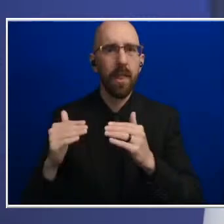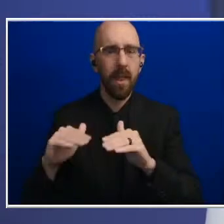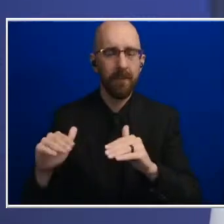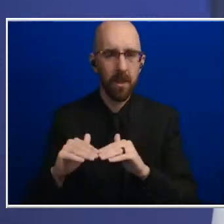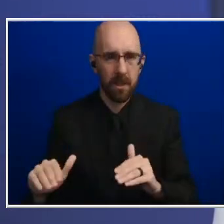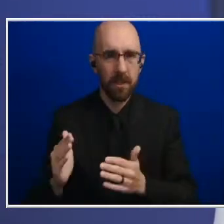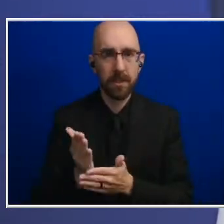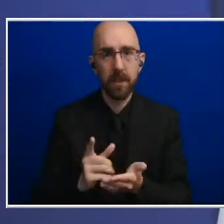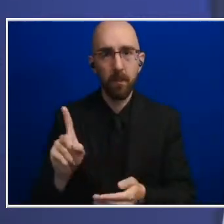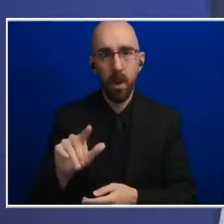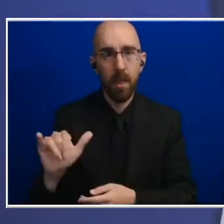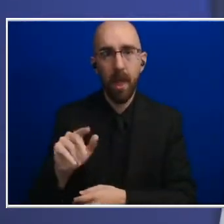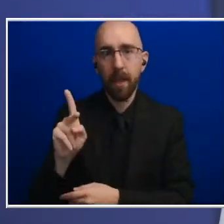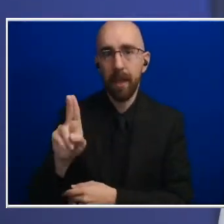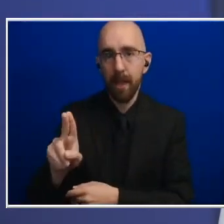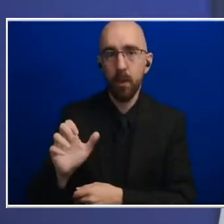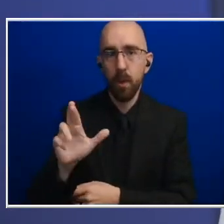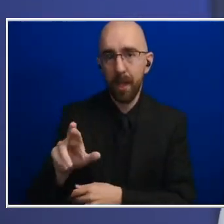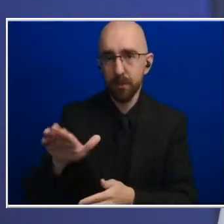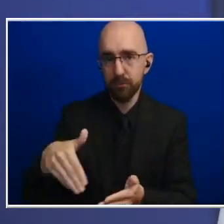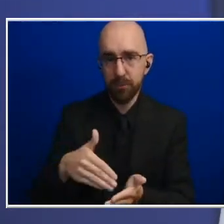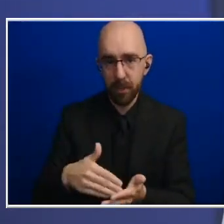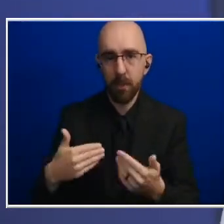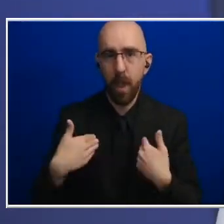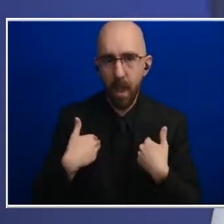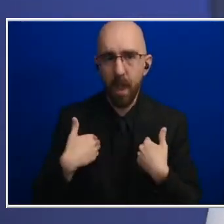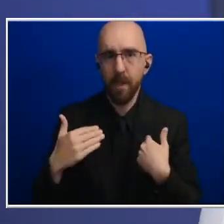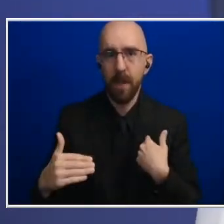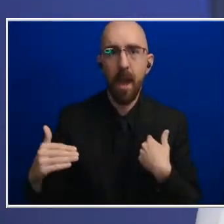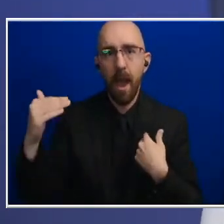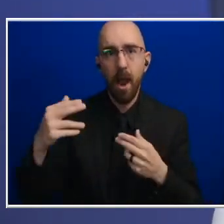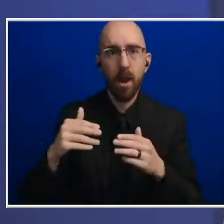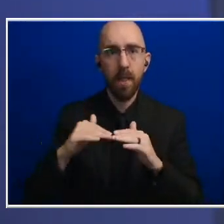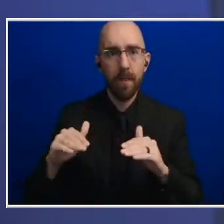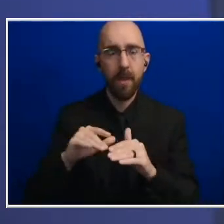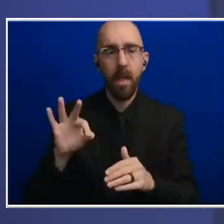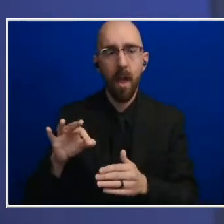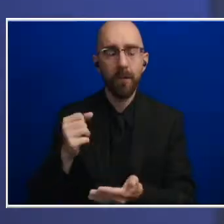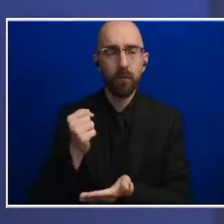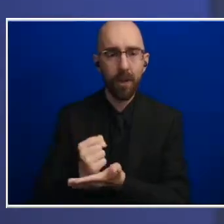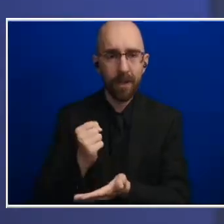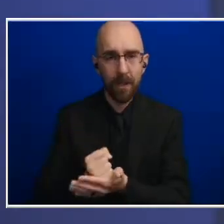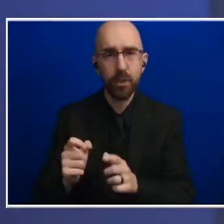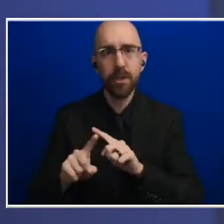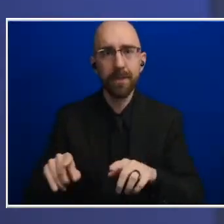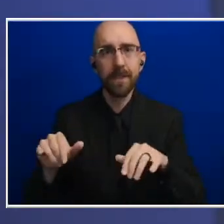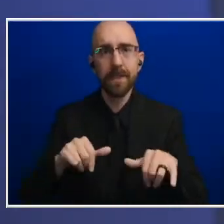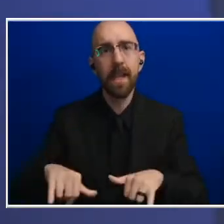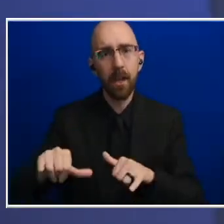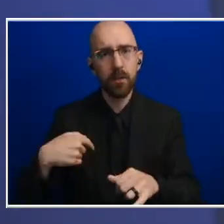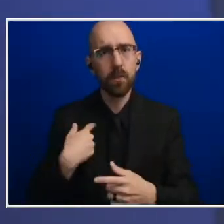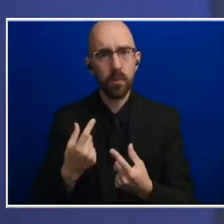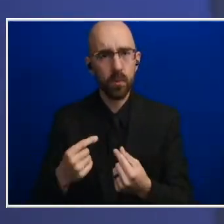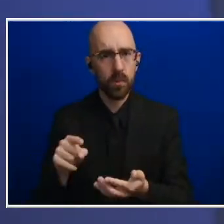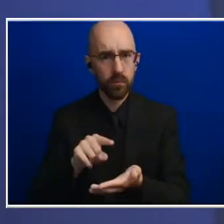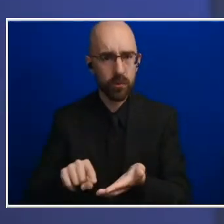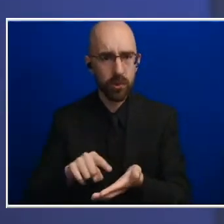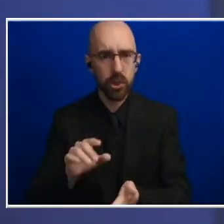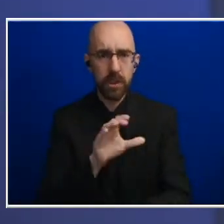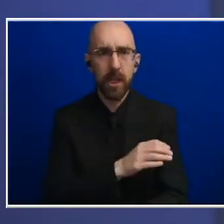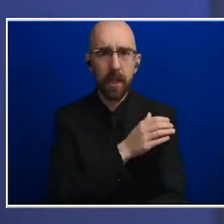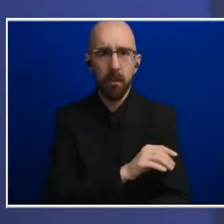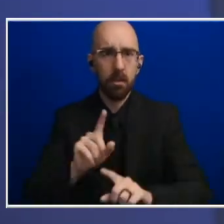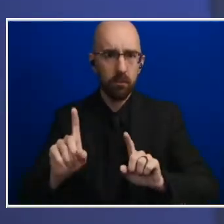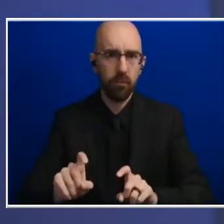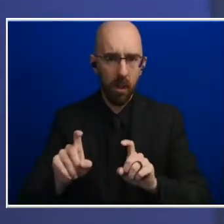Cancer Center would have, a higher level of accreditation and different standards because we're doing research clinical trials. Somewhere